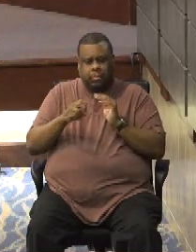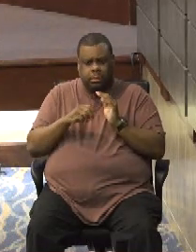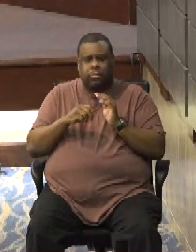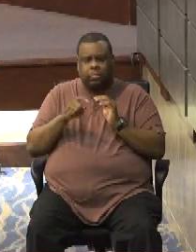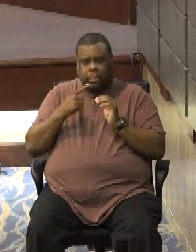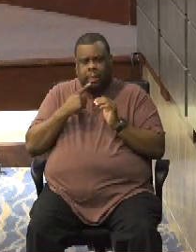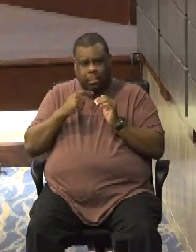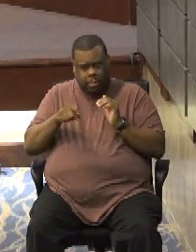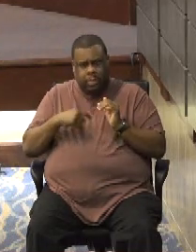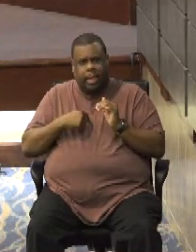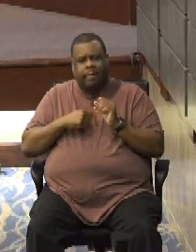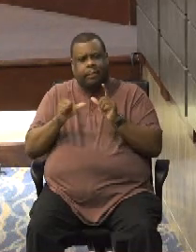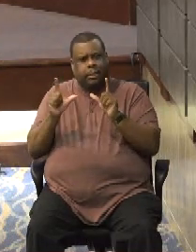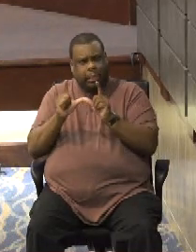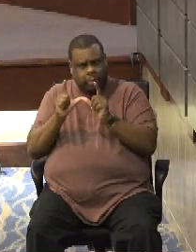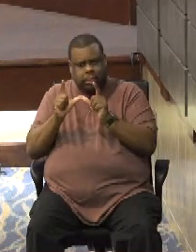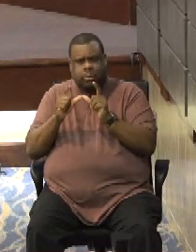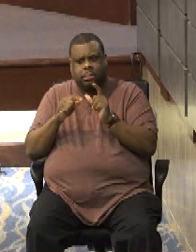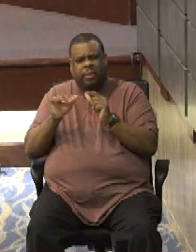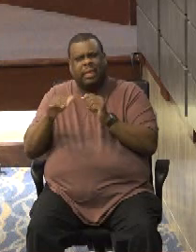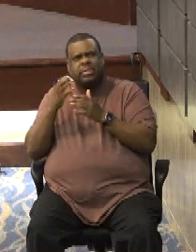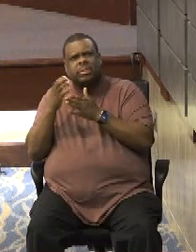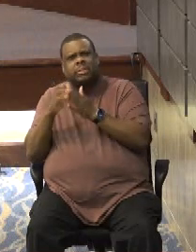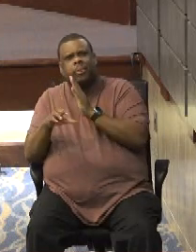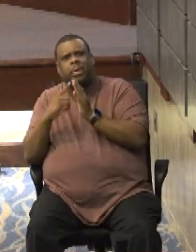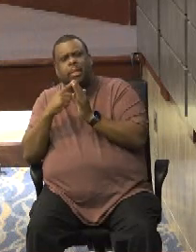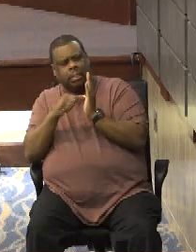and Regulation, that's chapter